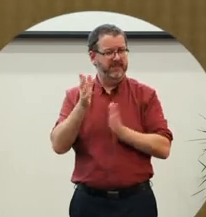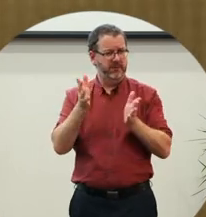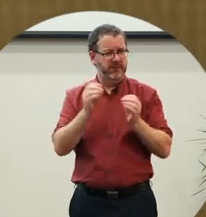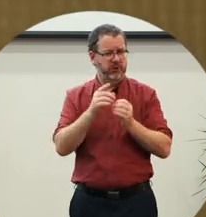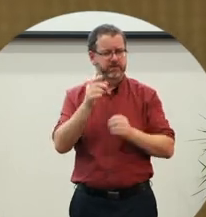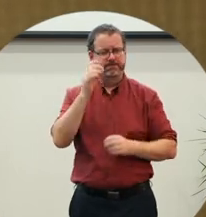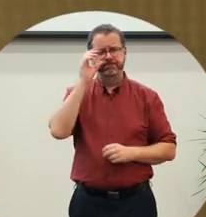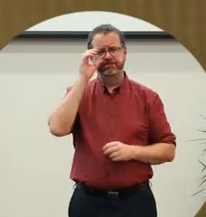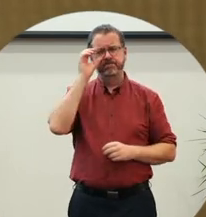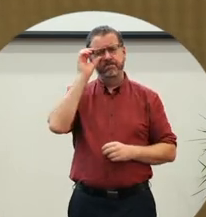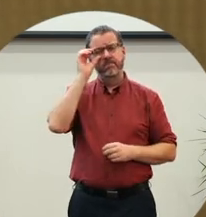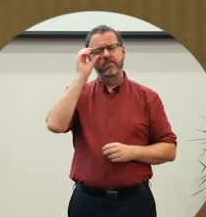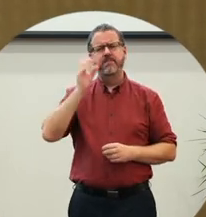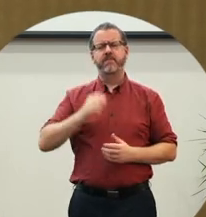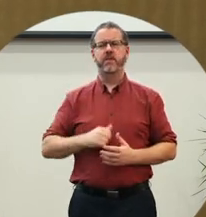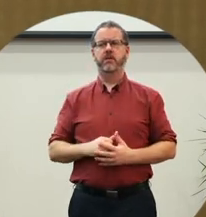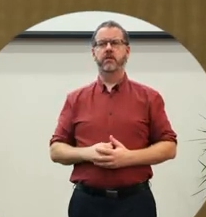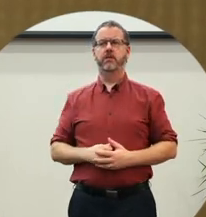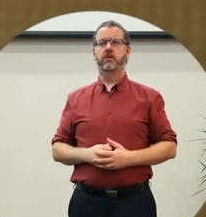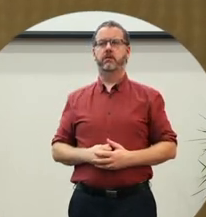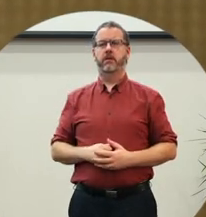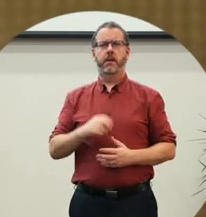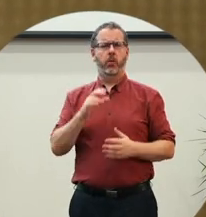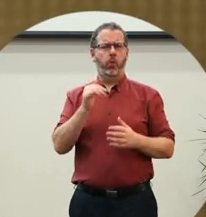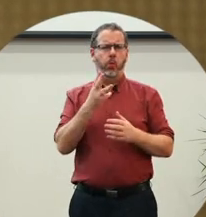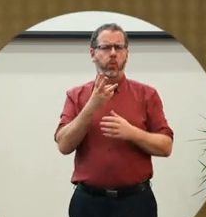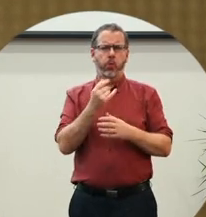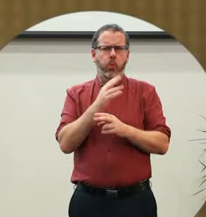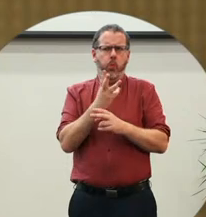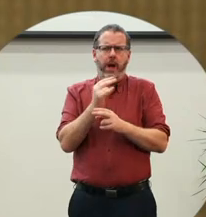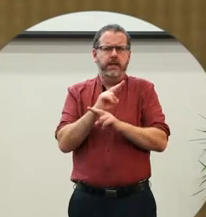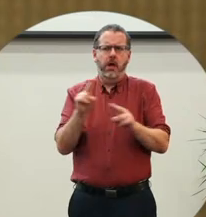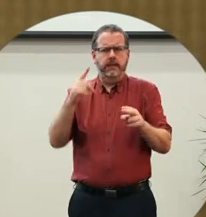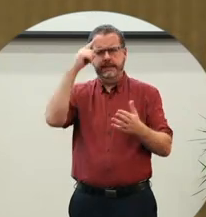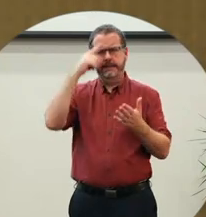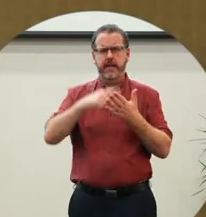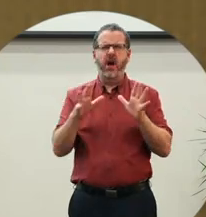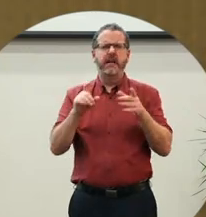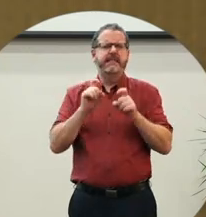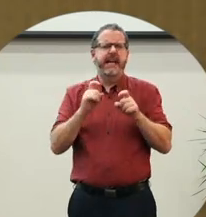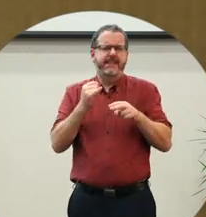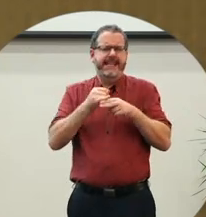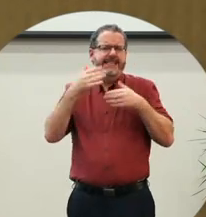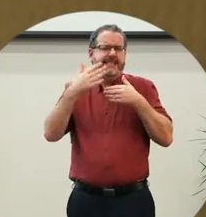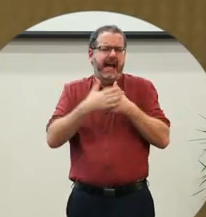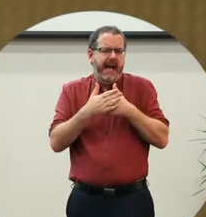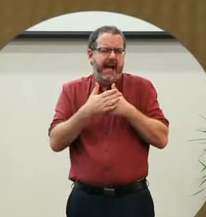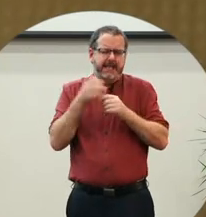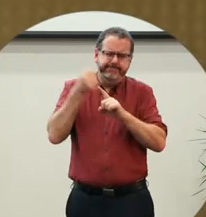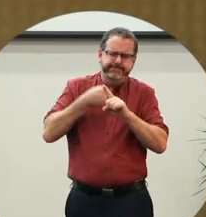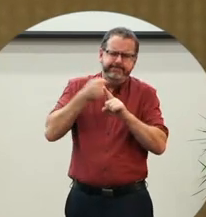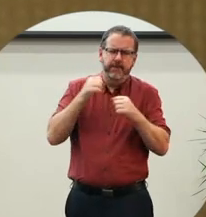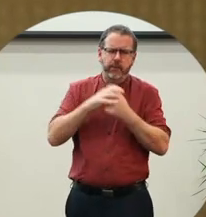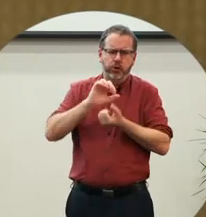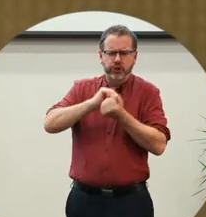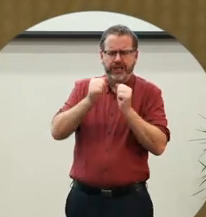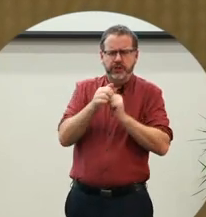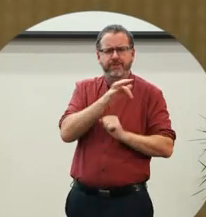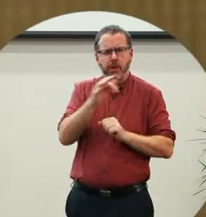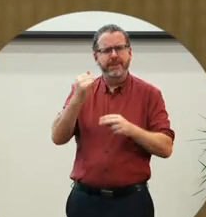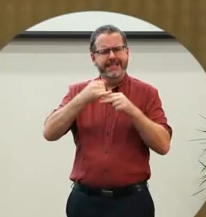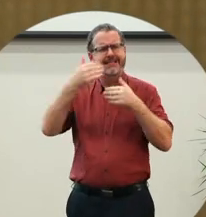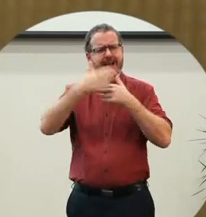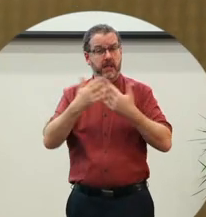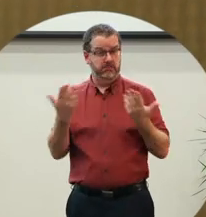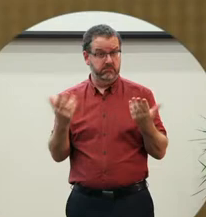have acted with change on the inside? Was there ever any thought of her doing that? Because she was obviously had a good chance of